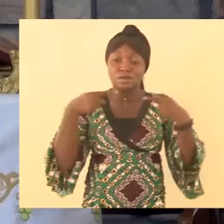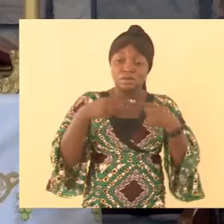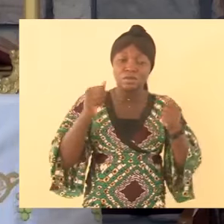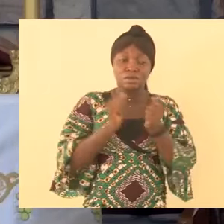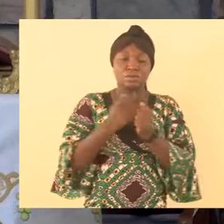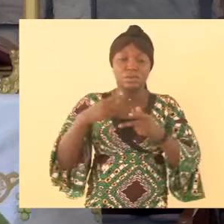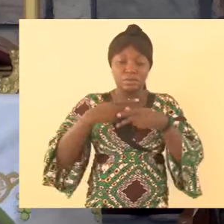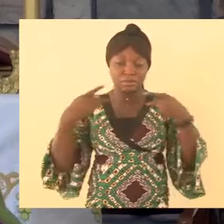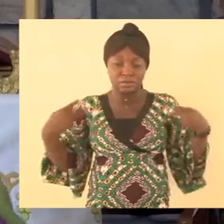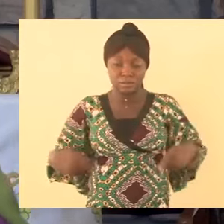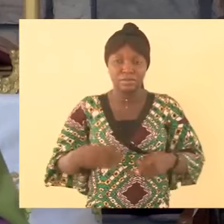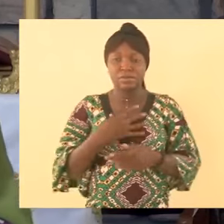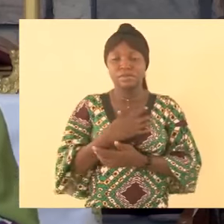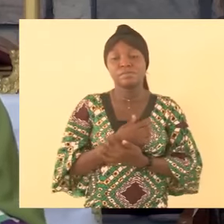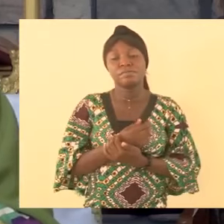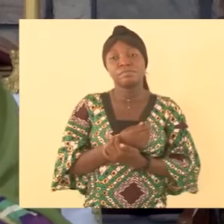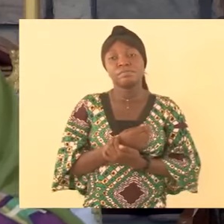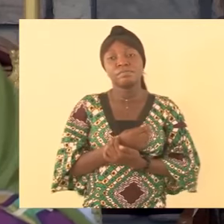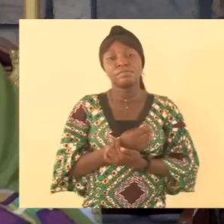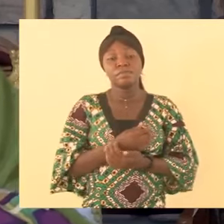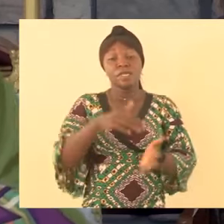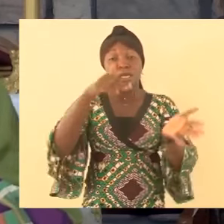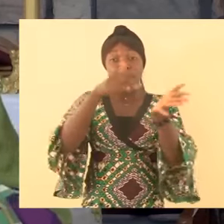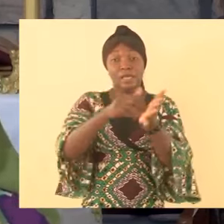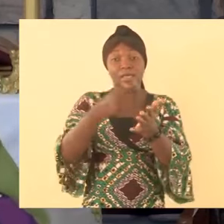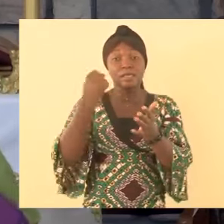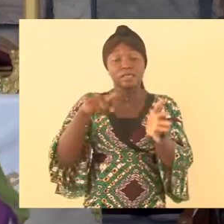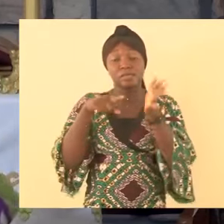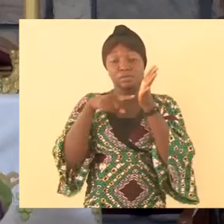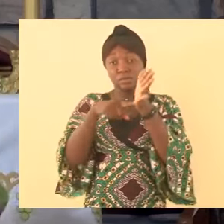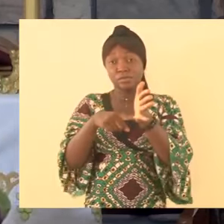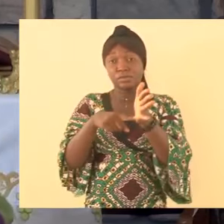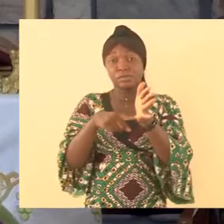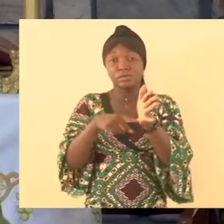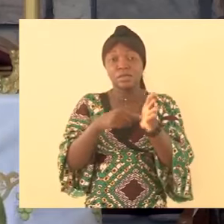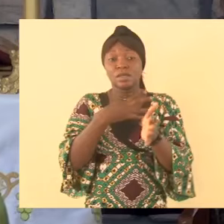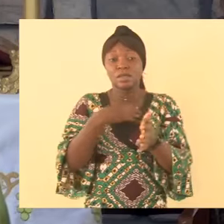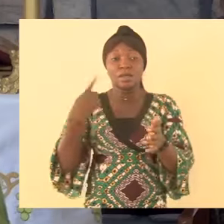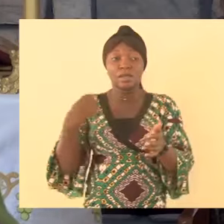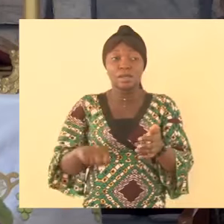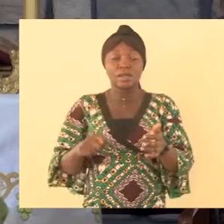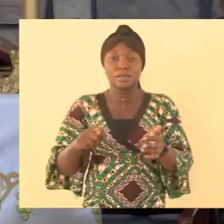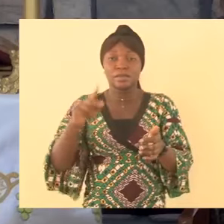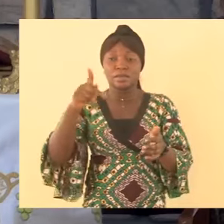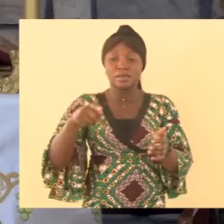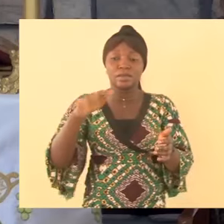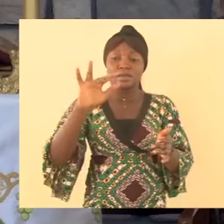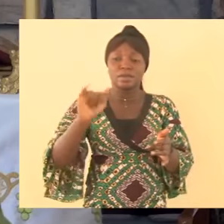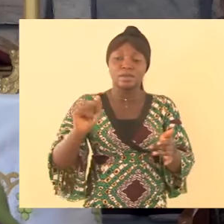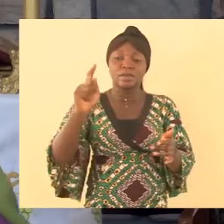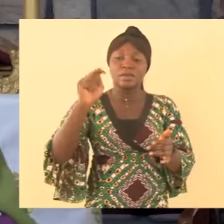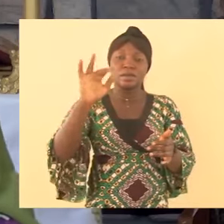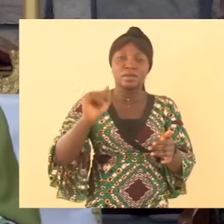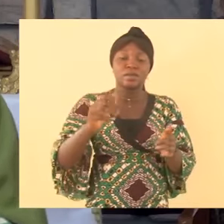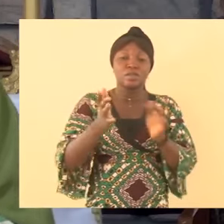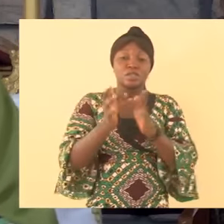having a serious conflict with the Pharisees and the scribes. Against their showmanship and the counterfeit piety of the